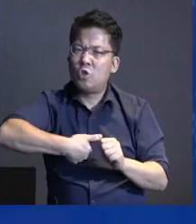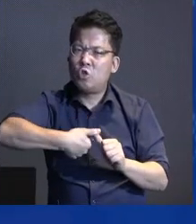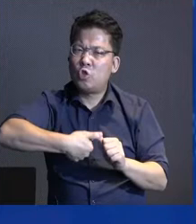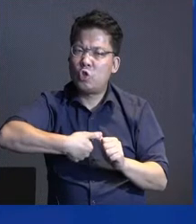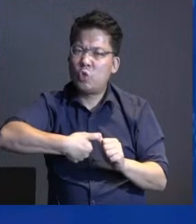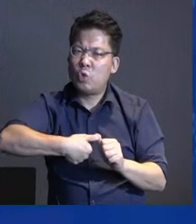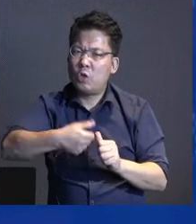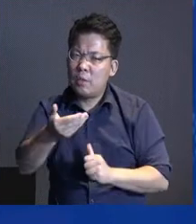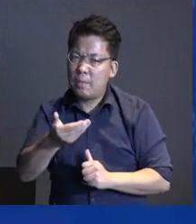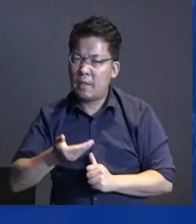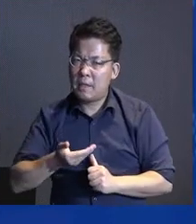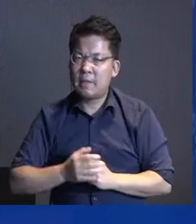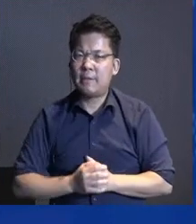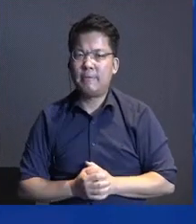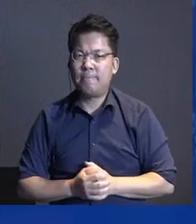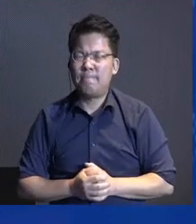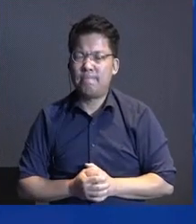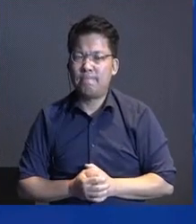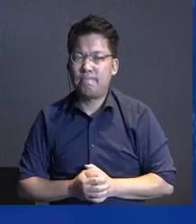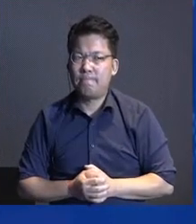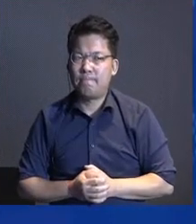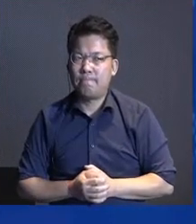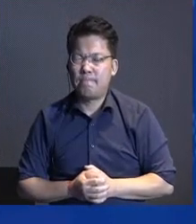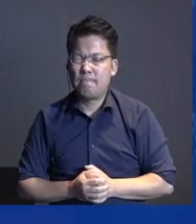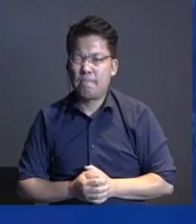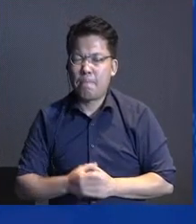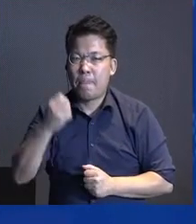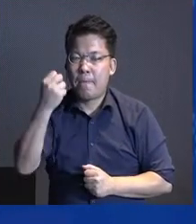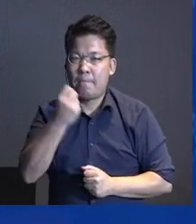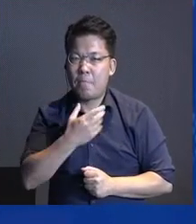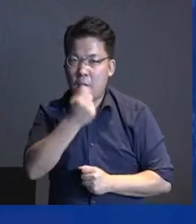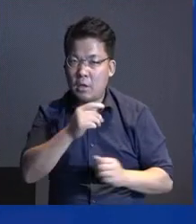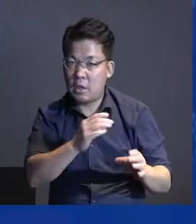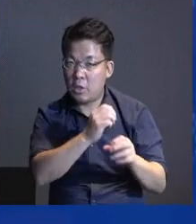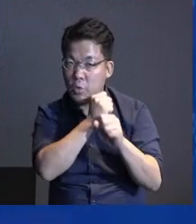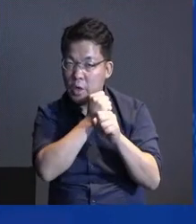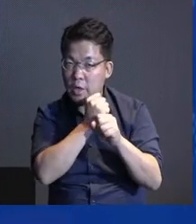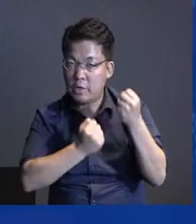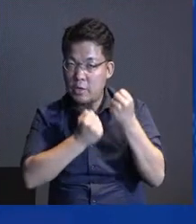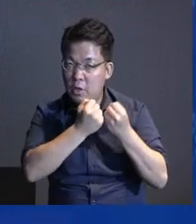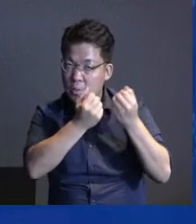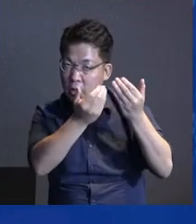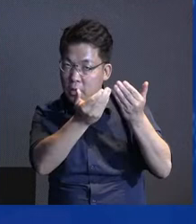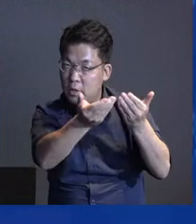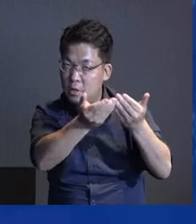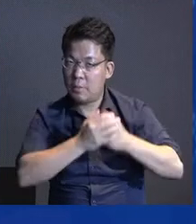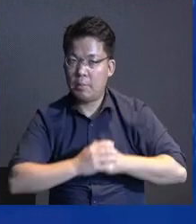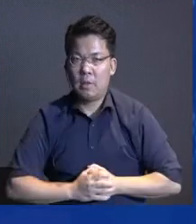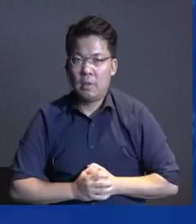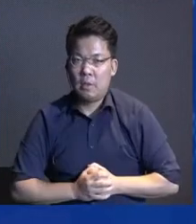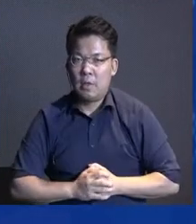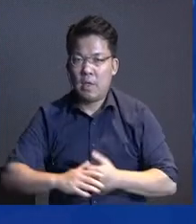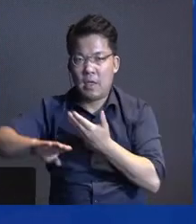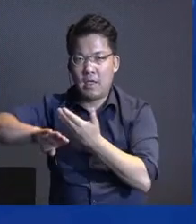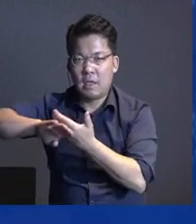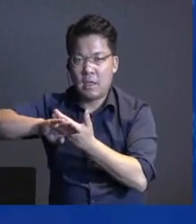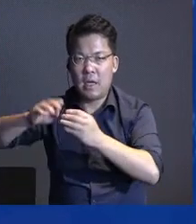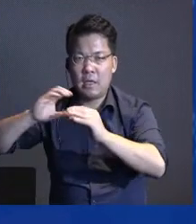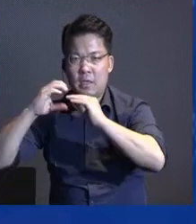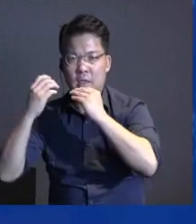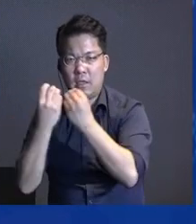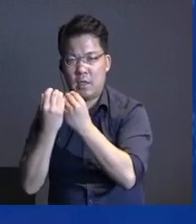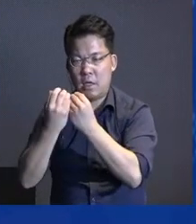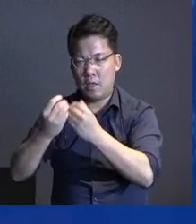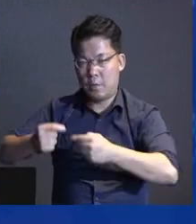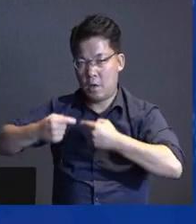to the story, so to say. One of the members, Elfriede, she said, "I'm also visiting another club and play cards there. However,